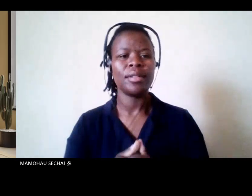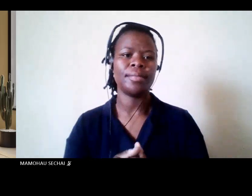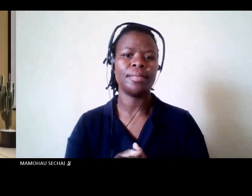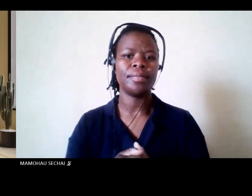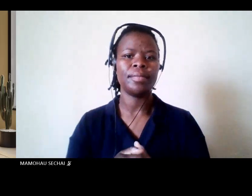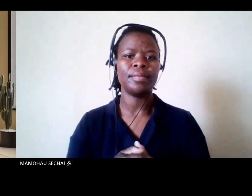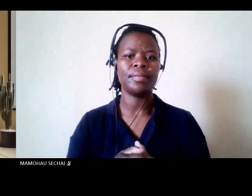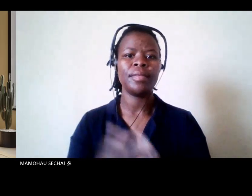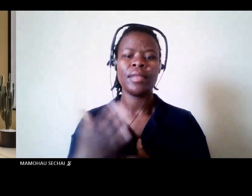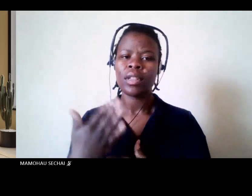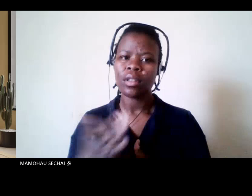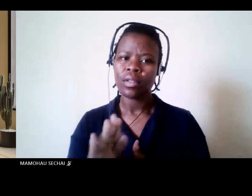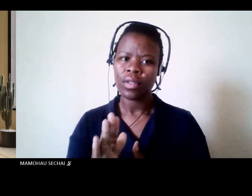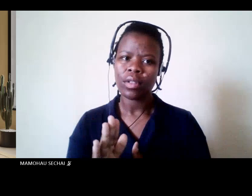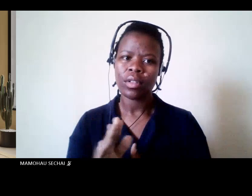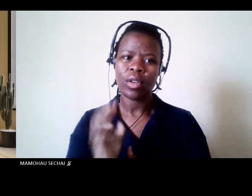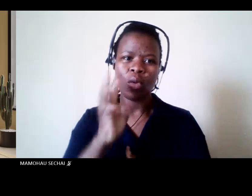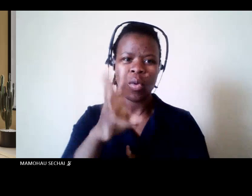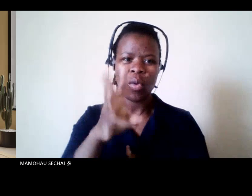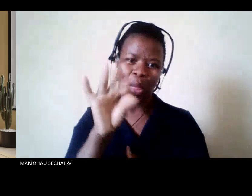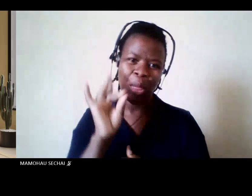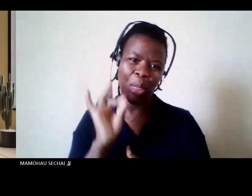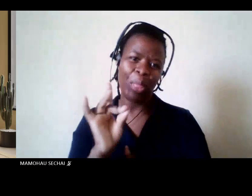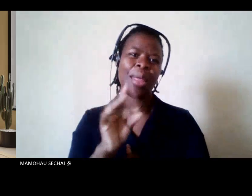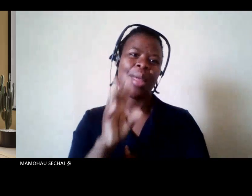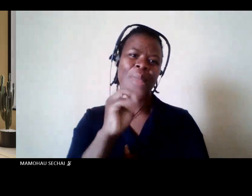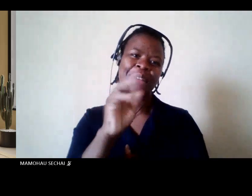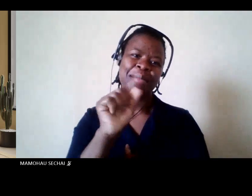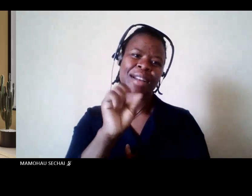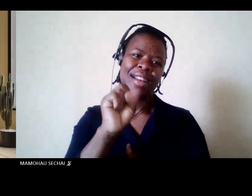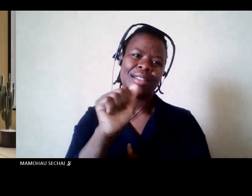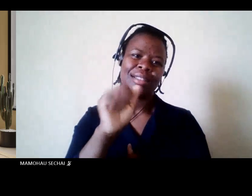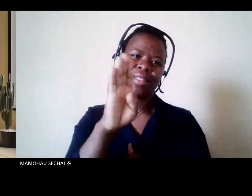I'll Okay. choose Masabata since your camera is already on and she's ready.